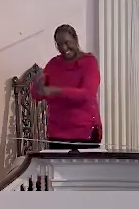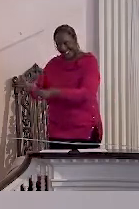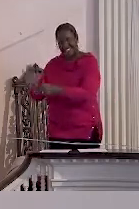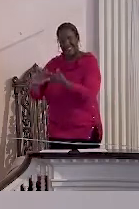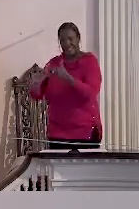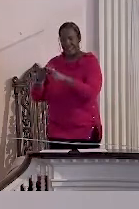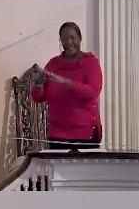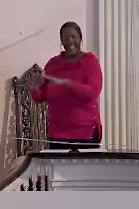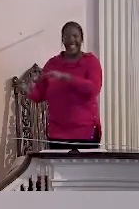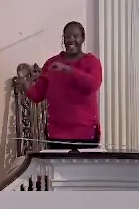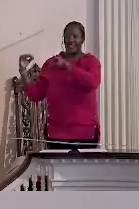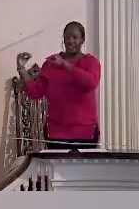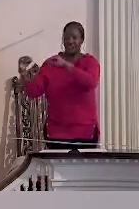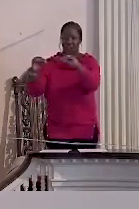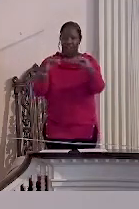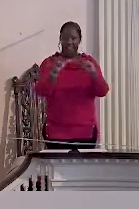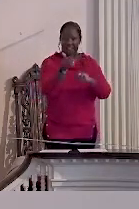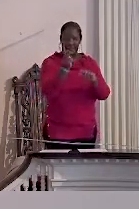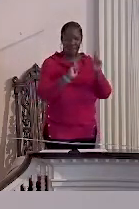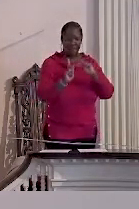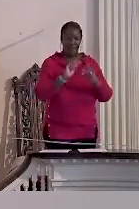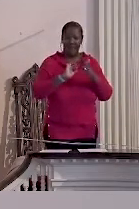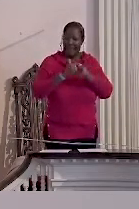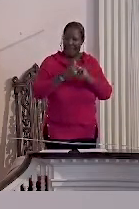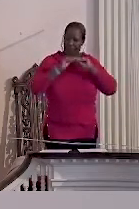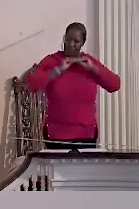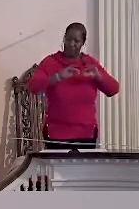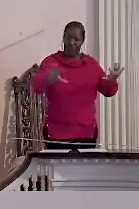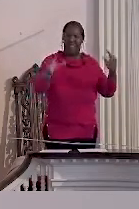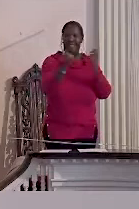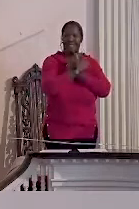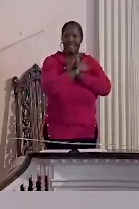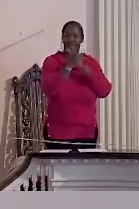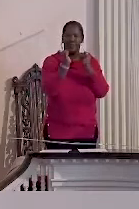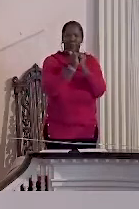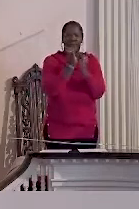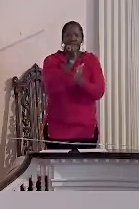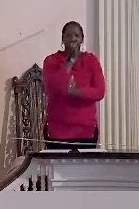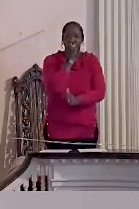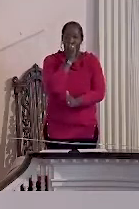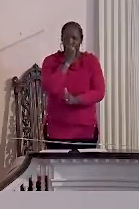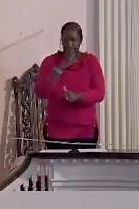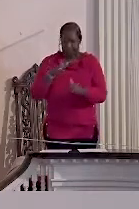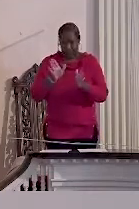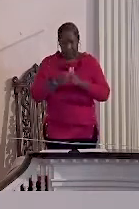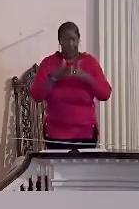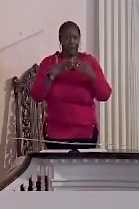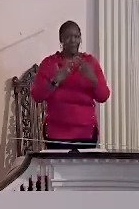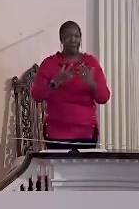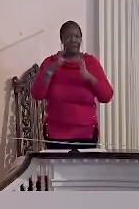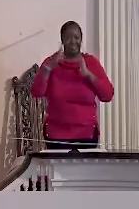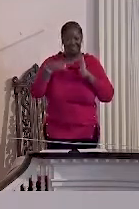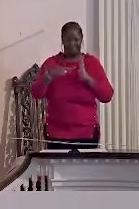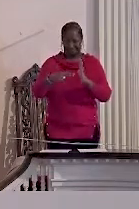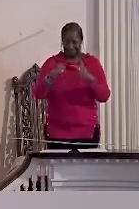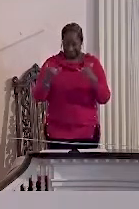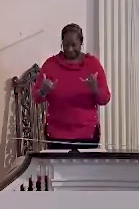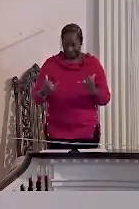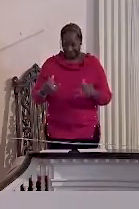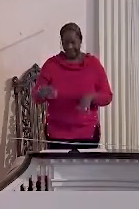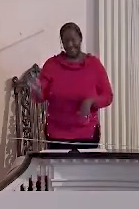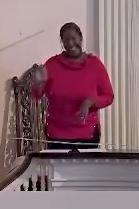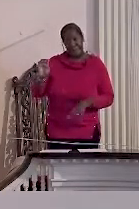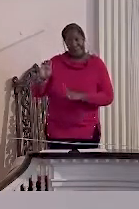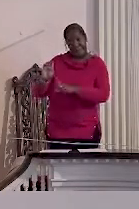taught others about spreading love with food. So this is Emilio's very bright